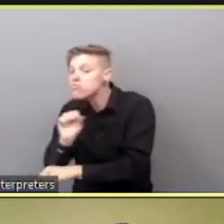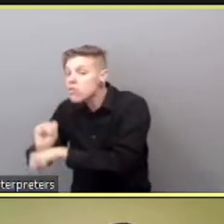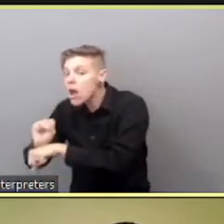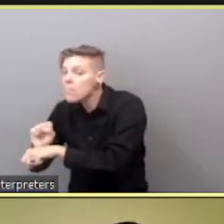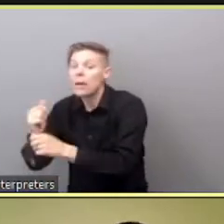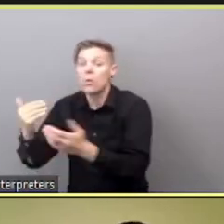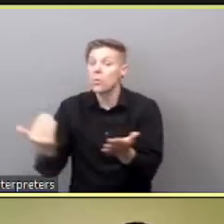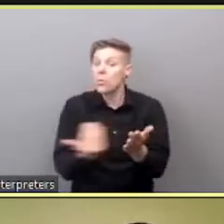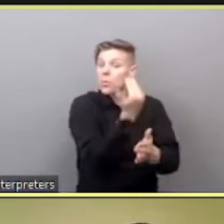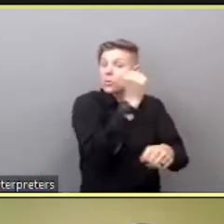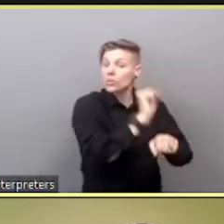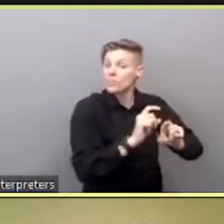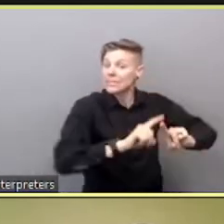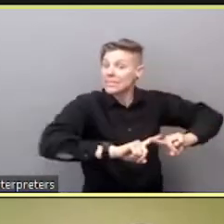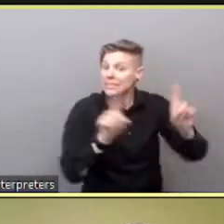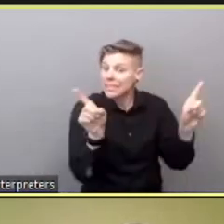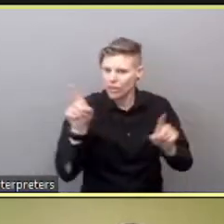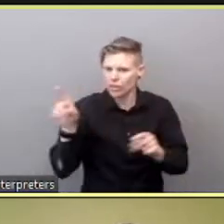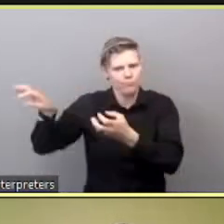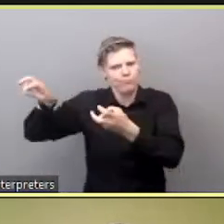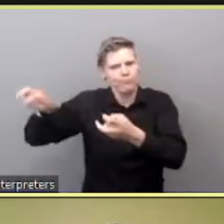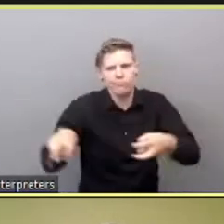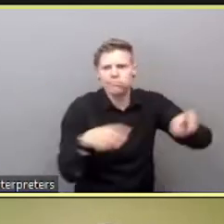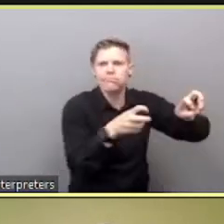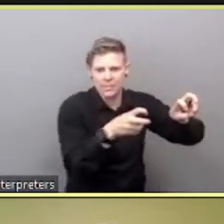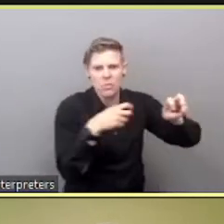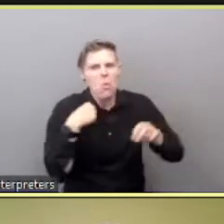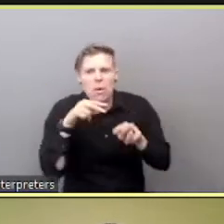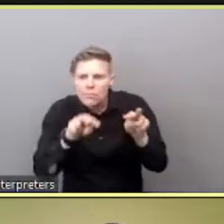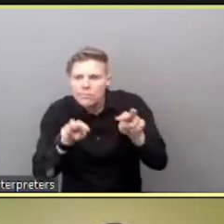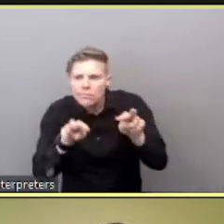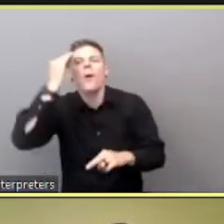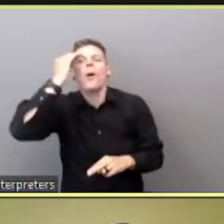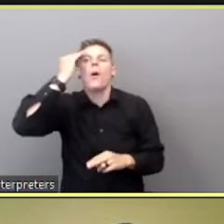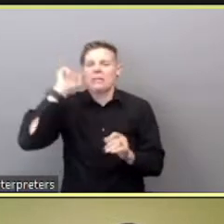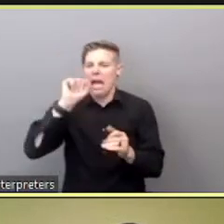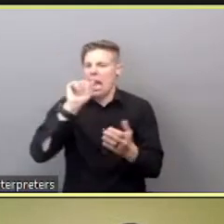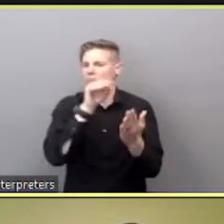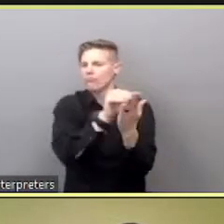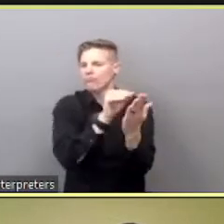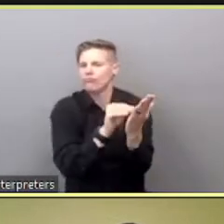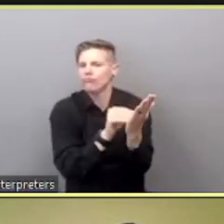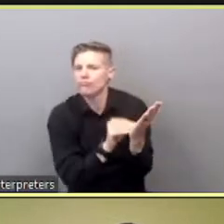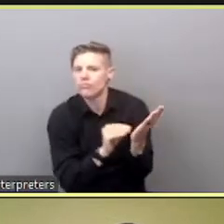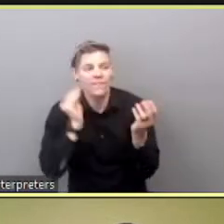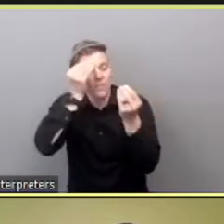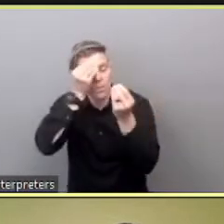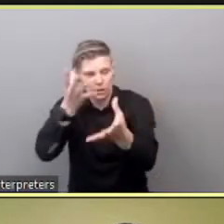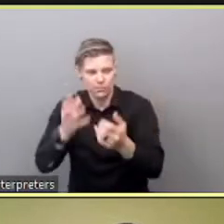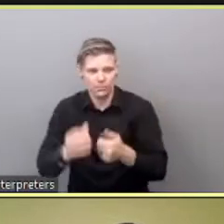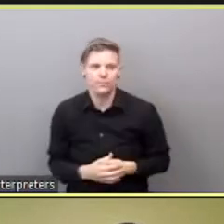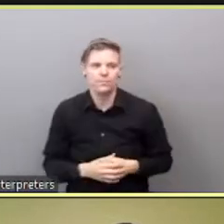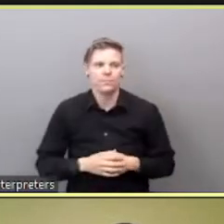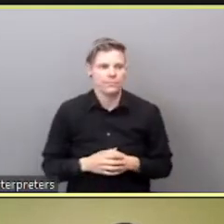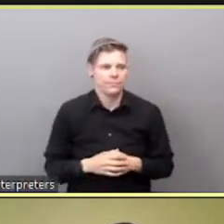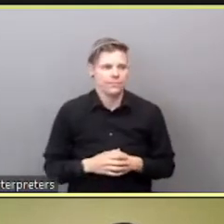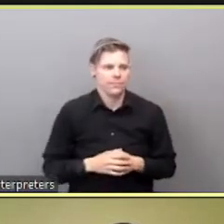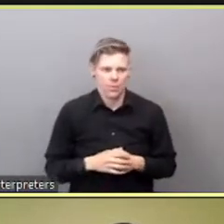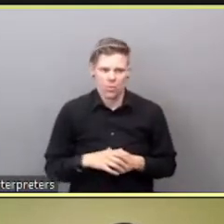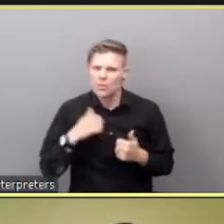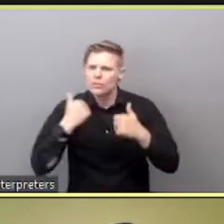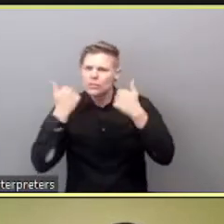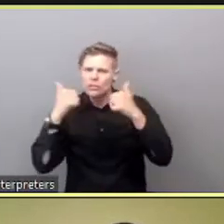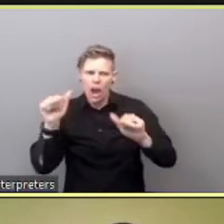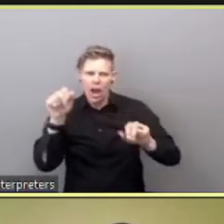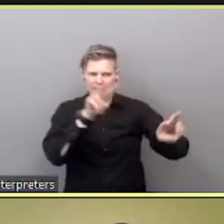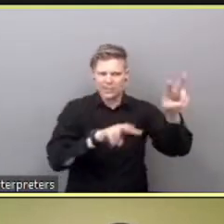states. So right now what we're doing is looking to see what industries and occupations are doing well, which are not, and where we